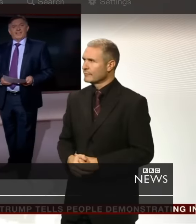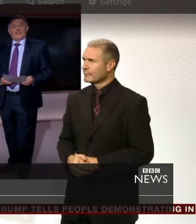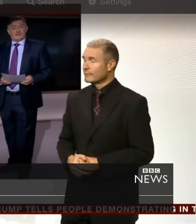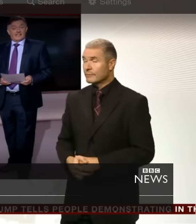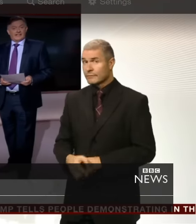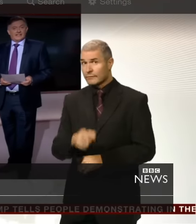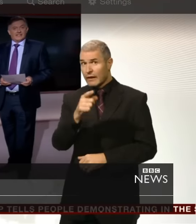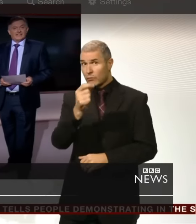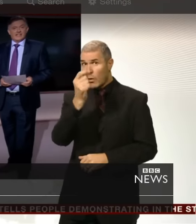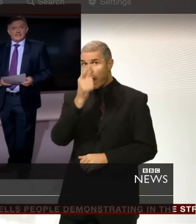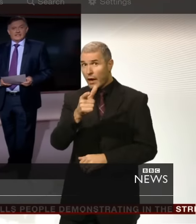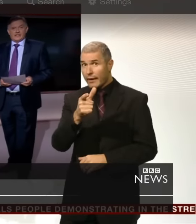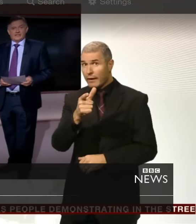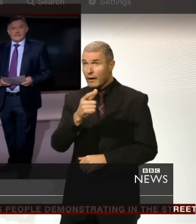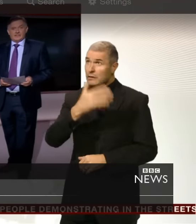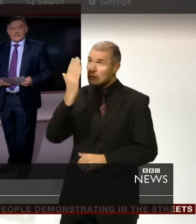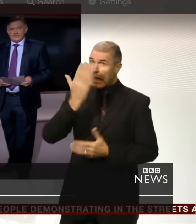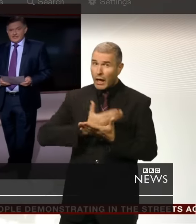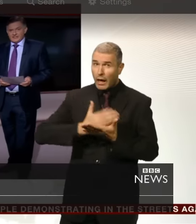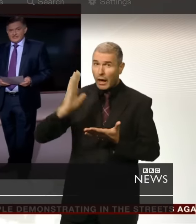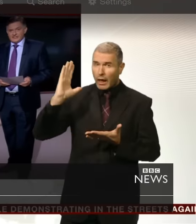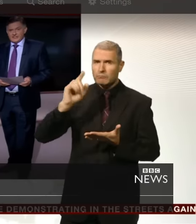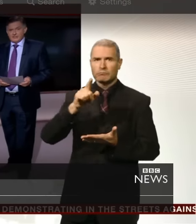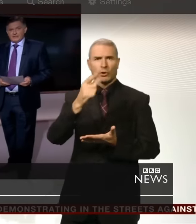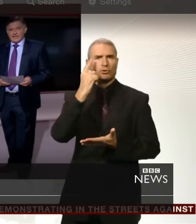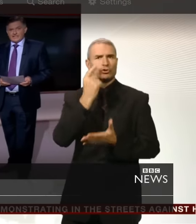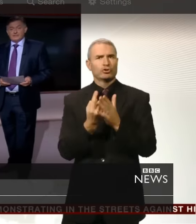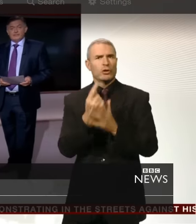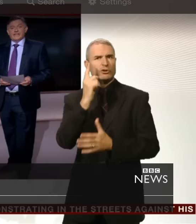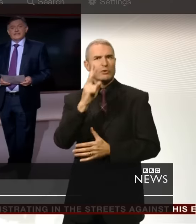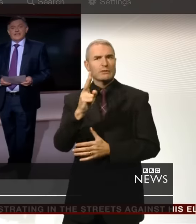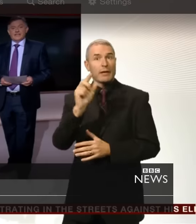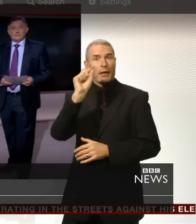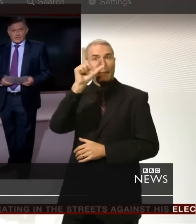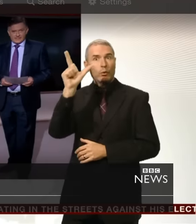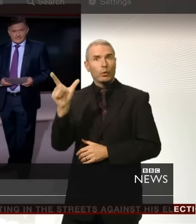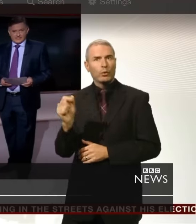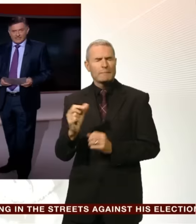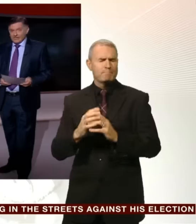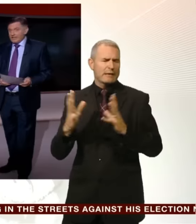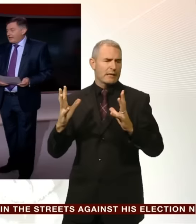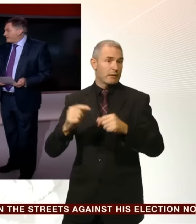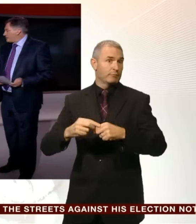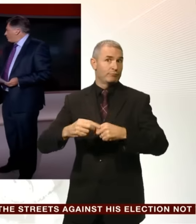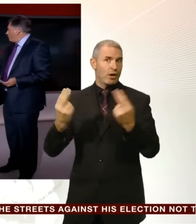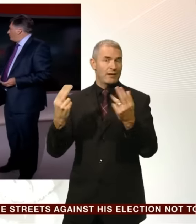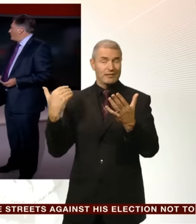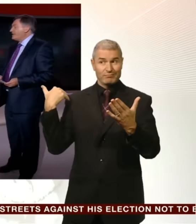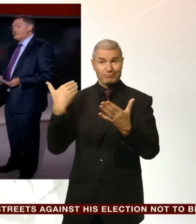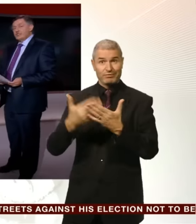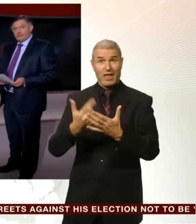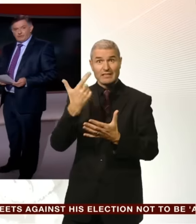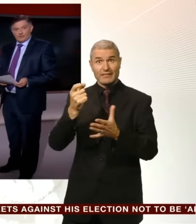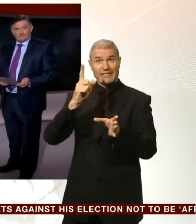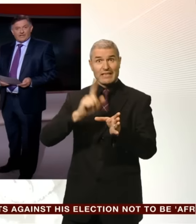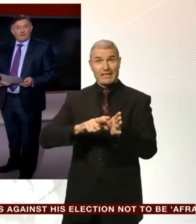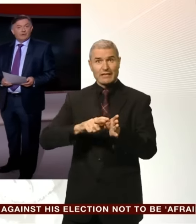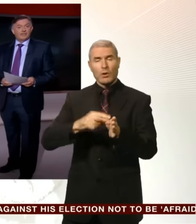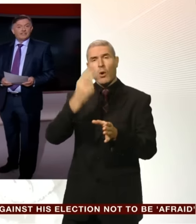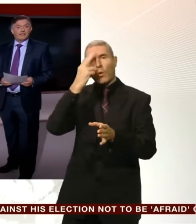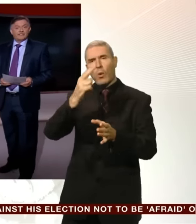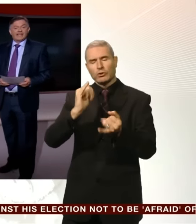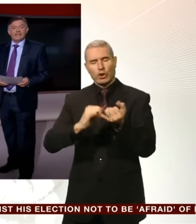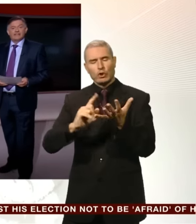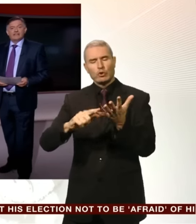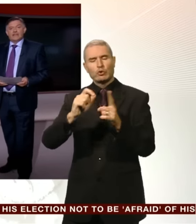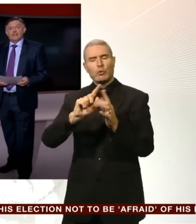Now, if you're lucky enough to get a clear sky tonight, then you'll get the chance to see the moon at its biggest and brightest. It's called a supermoon, and it won't